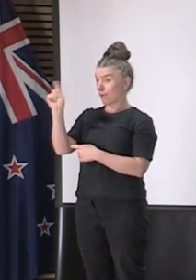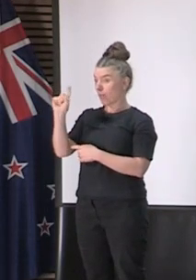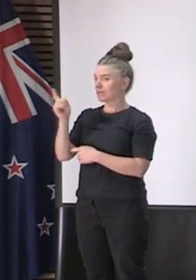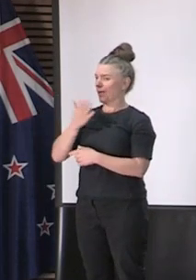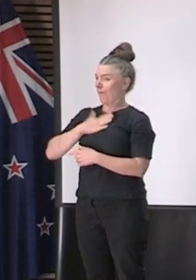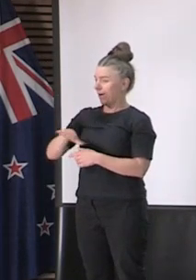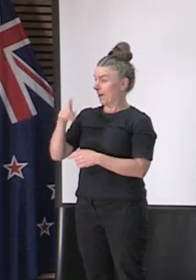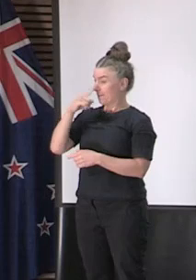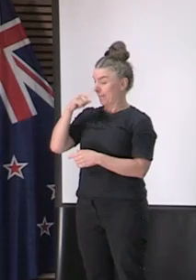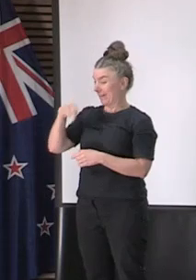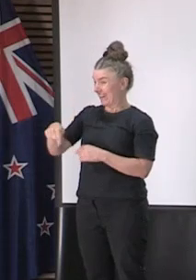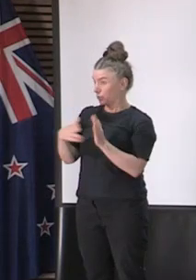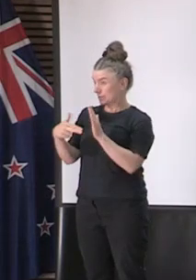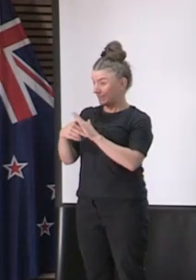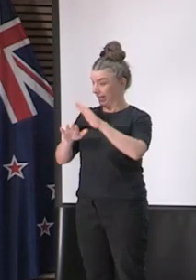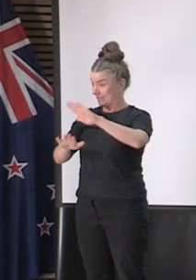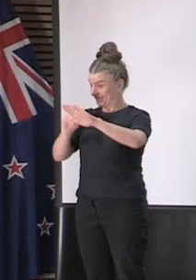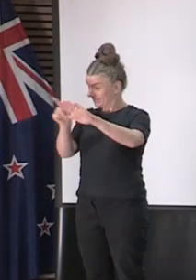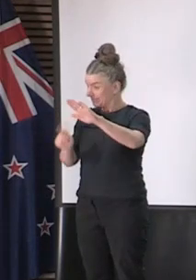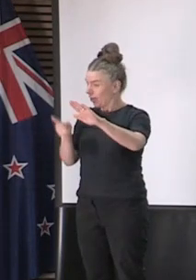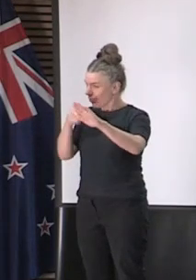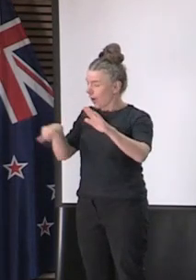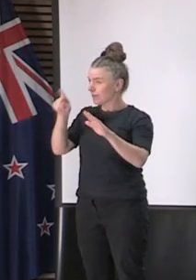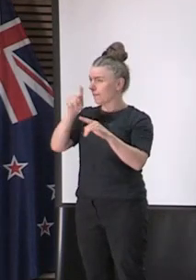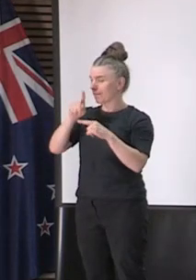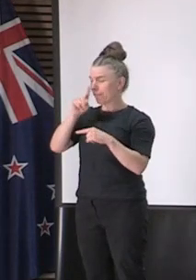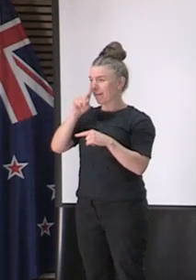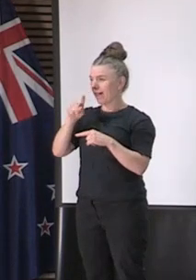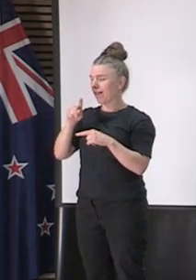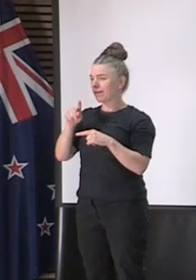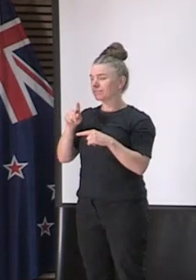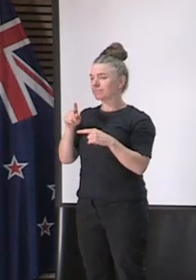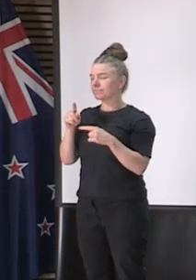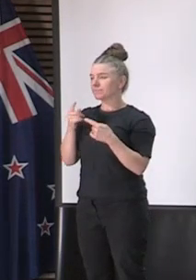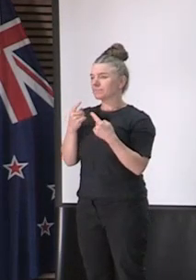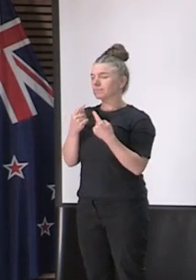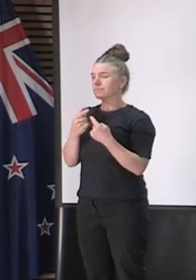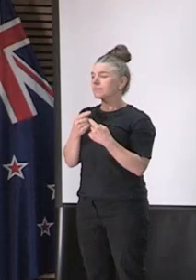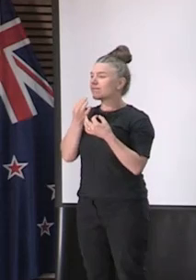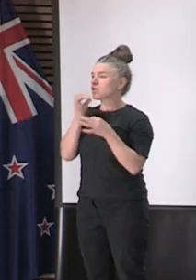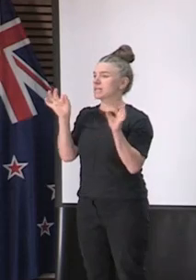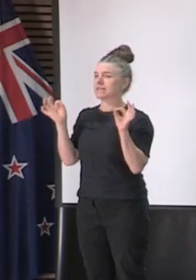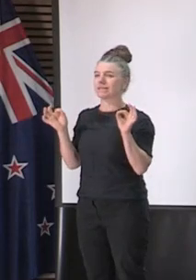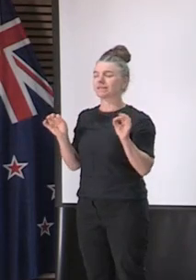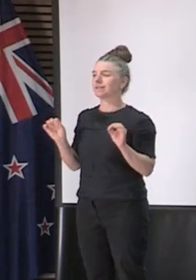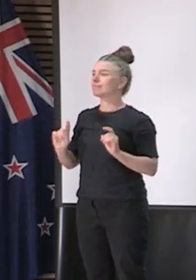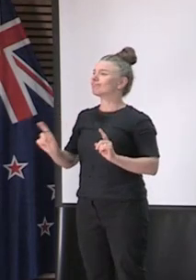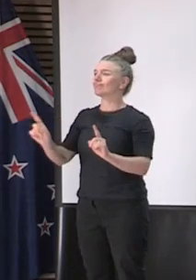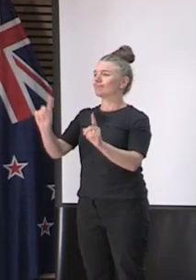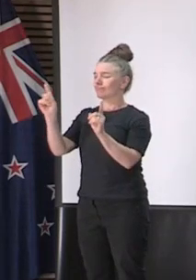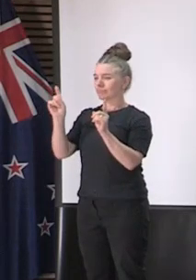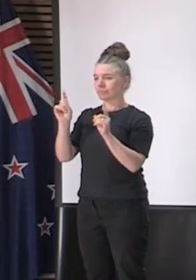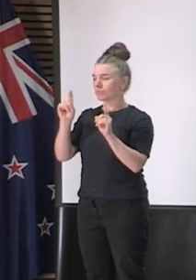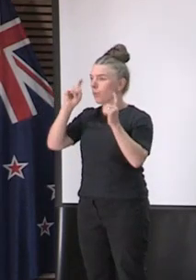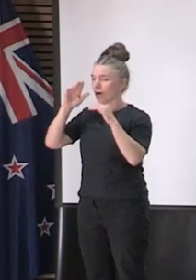domestically within New Zealand to work, play and experience New Zealand as freely as they can. And that